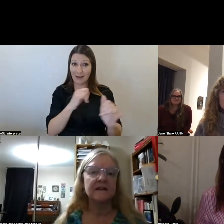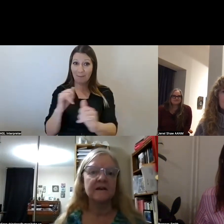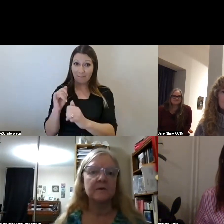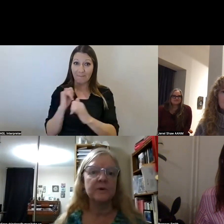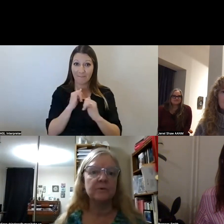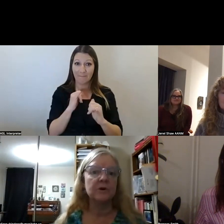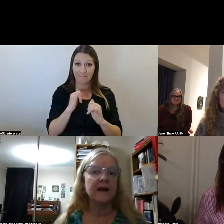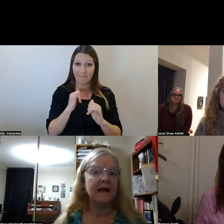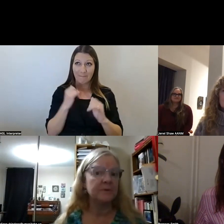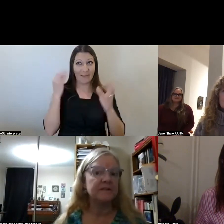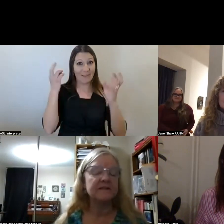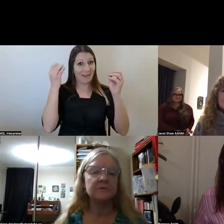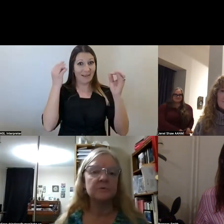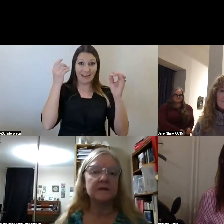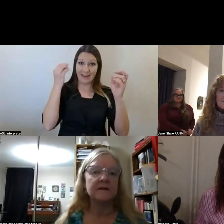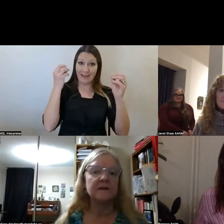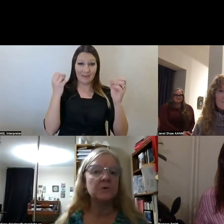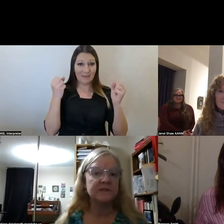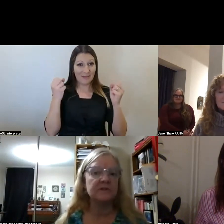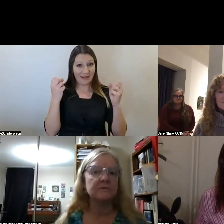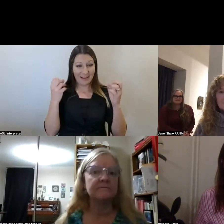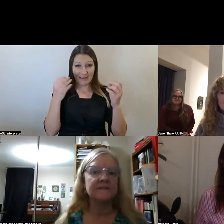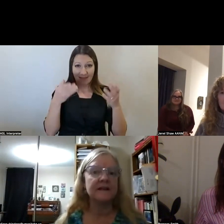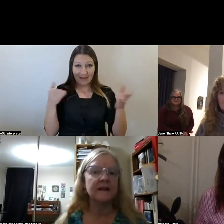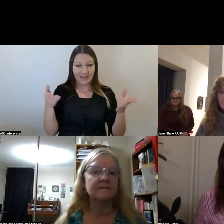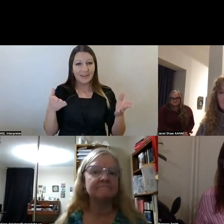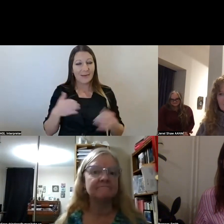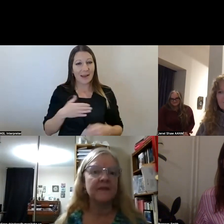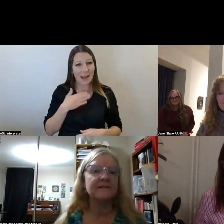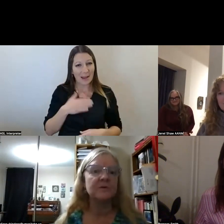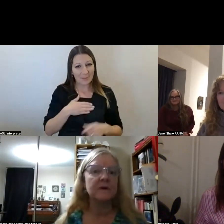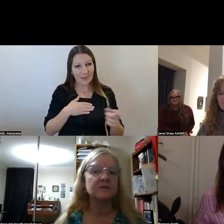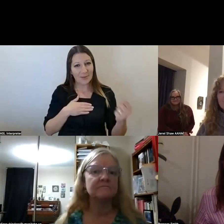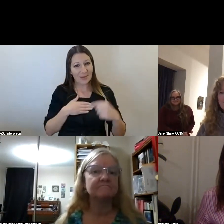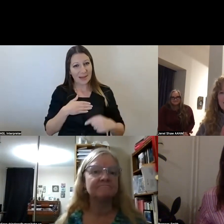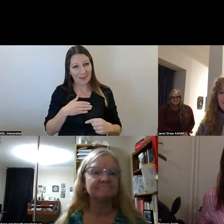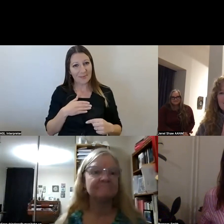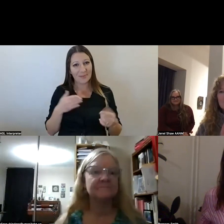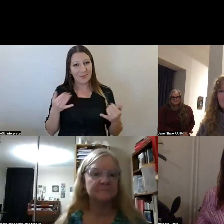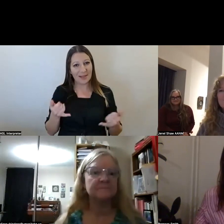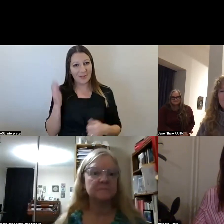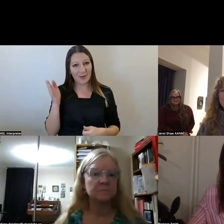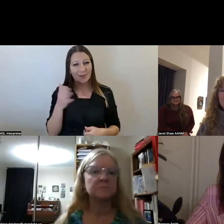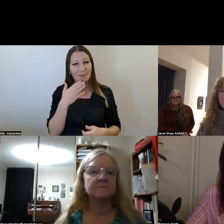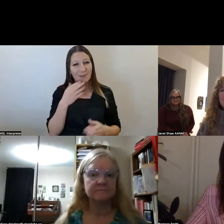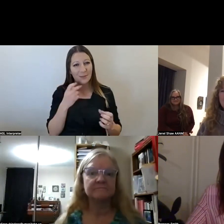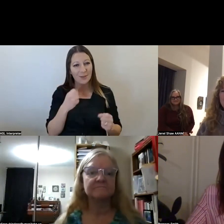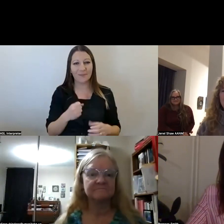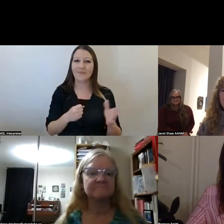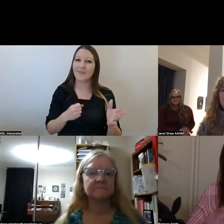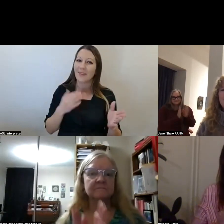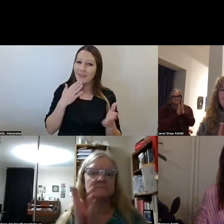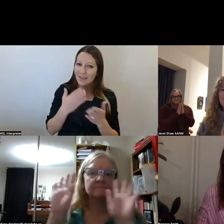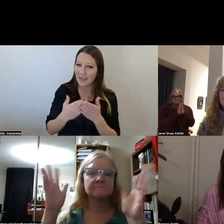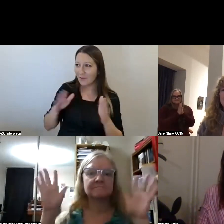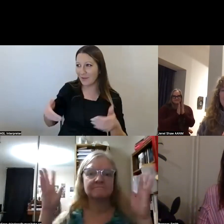And we were happy to host you today. Thanks so much. Yeah, thank you for inviting me. I appreciate